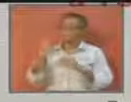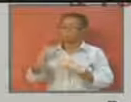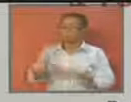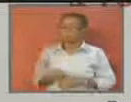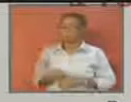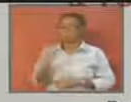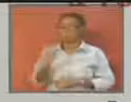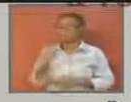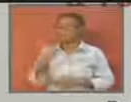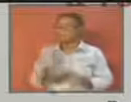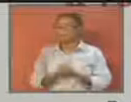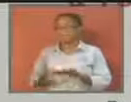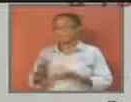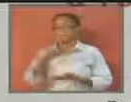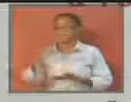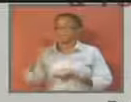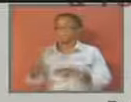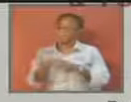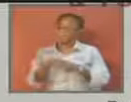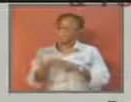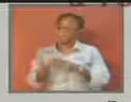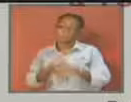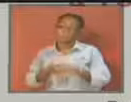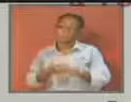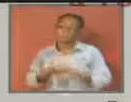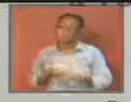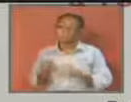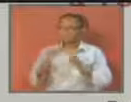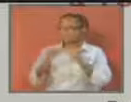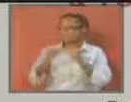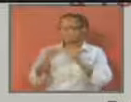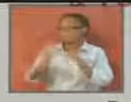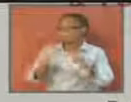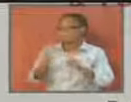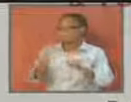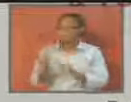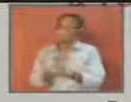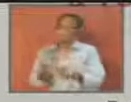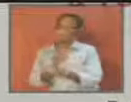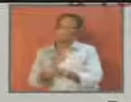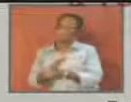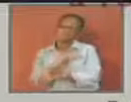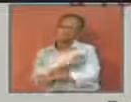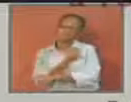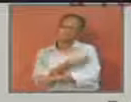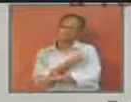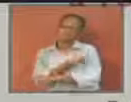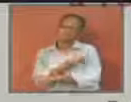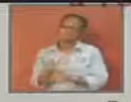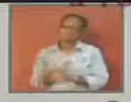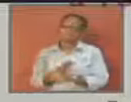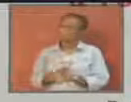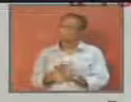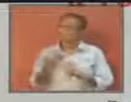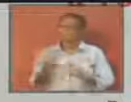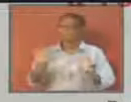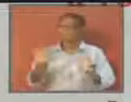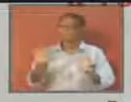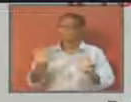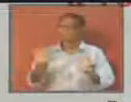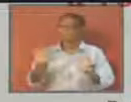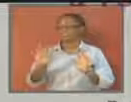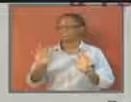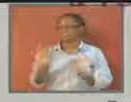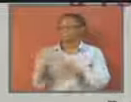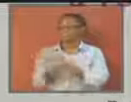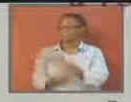that are given by the RHAs. In terms of the crowds, we have considered various strategies. The RHAs will be leading